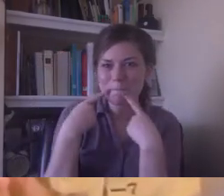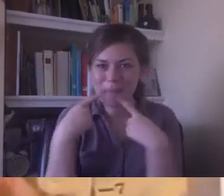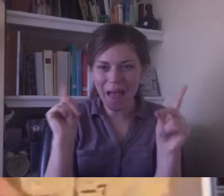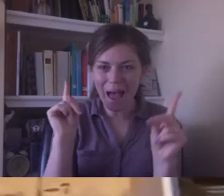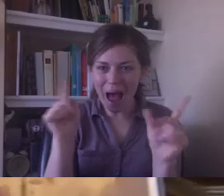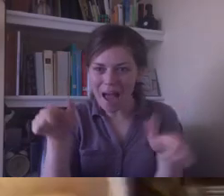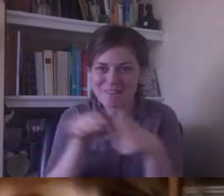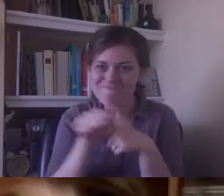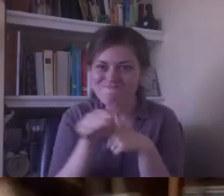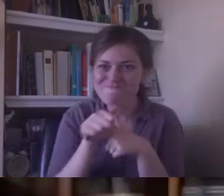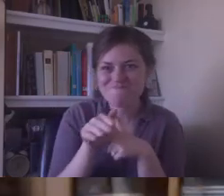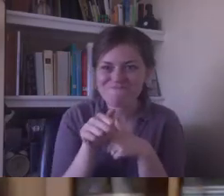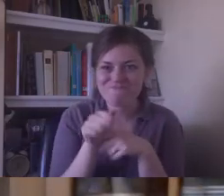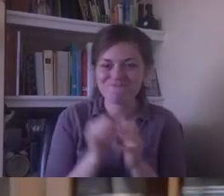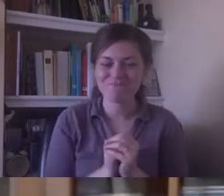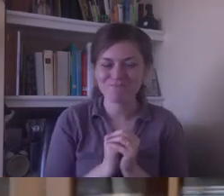said Norbert.